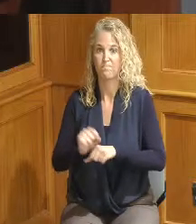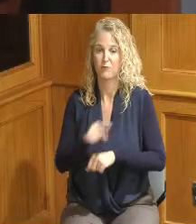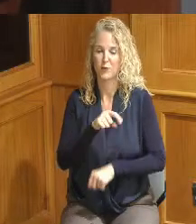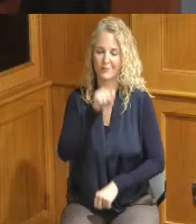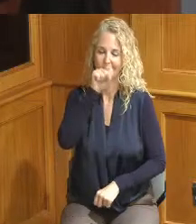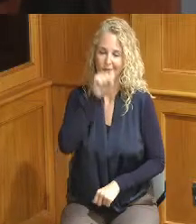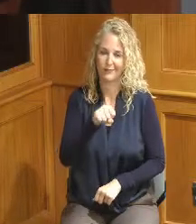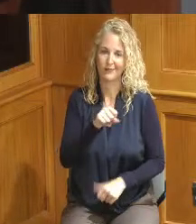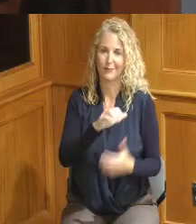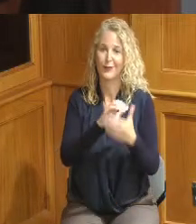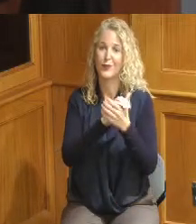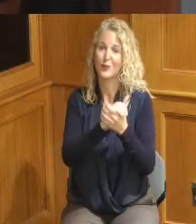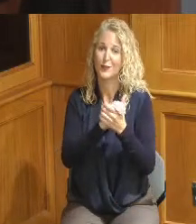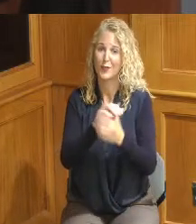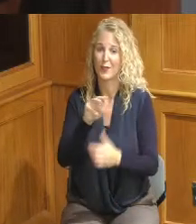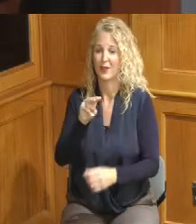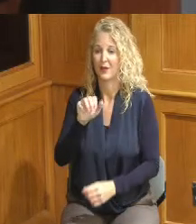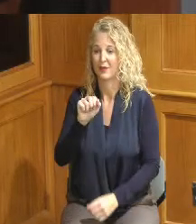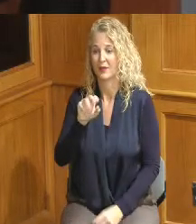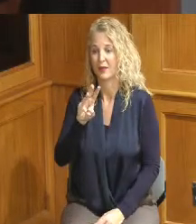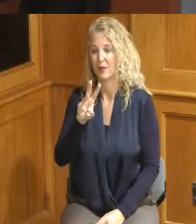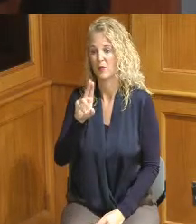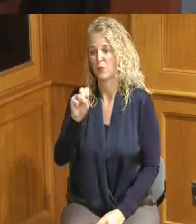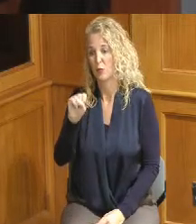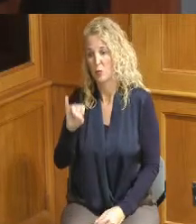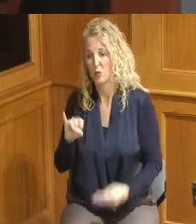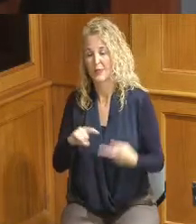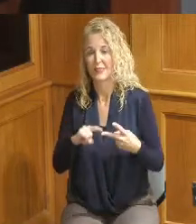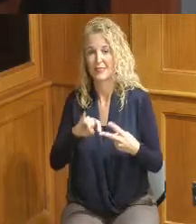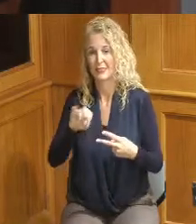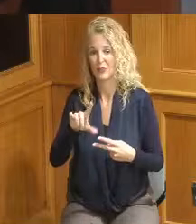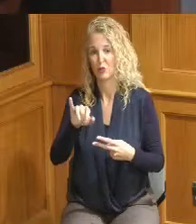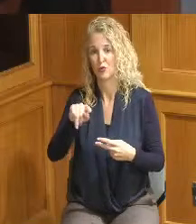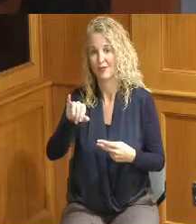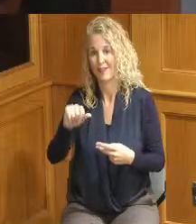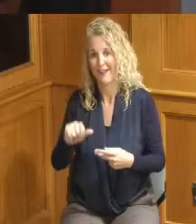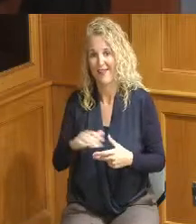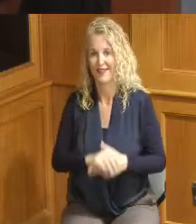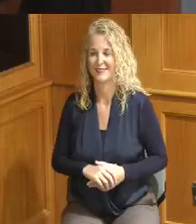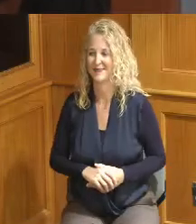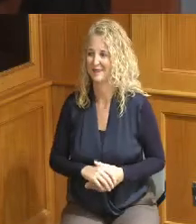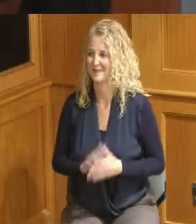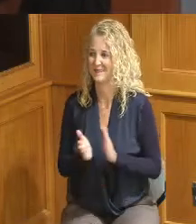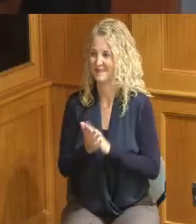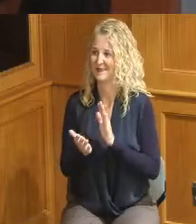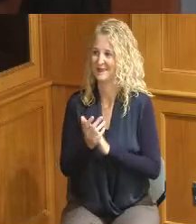loves. Congratulations, Julietta and Mawusi.